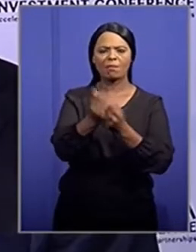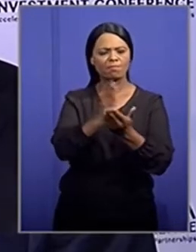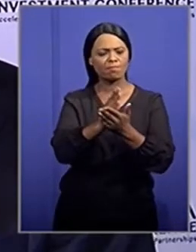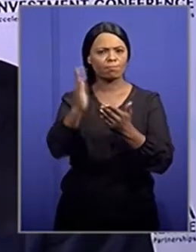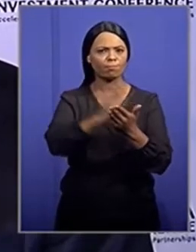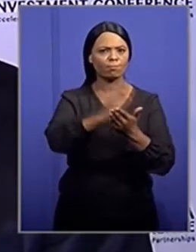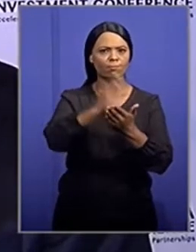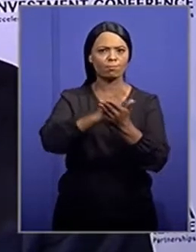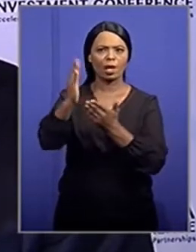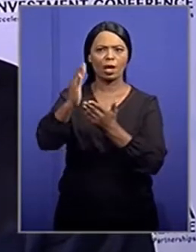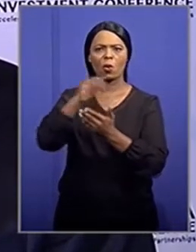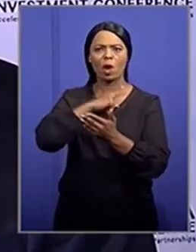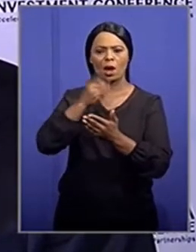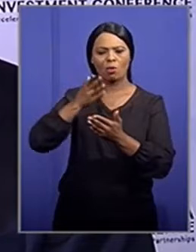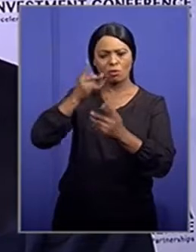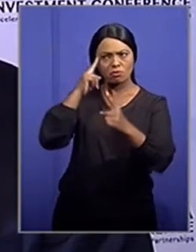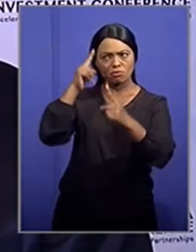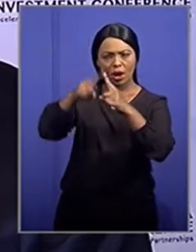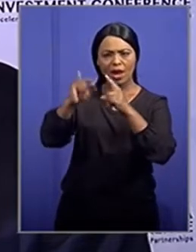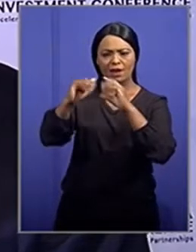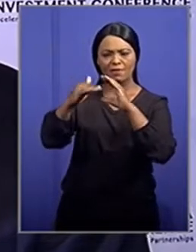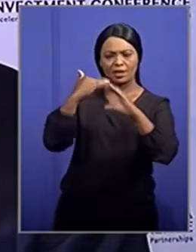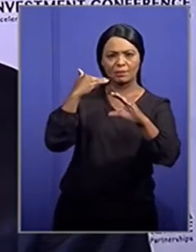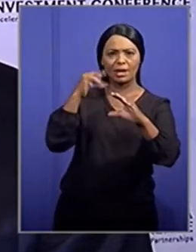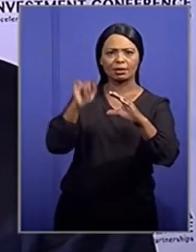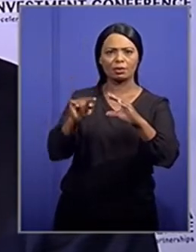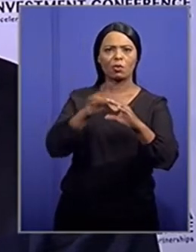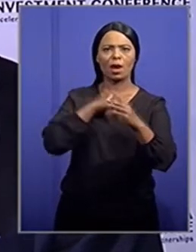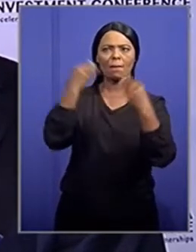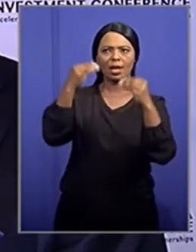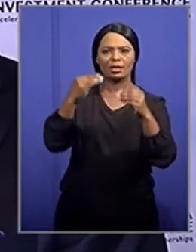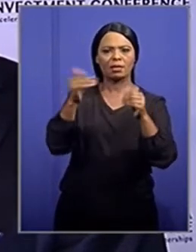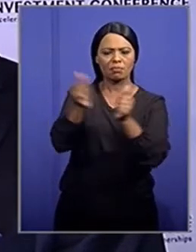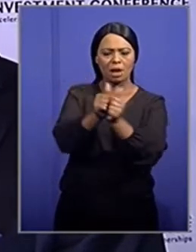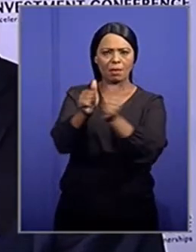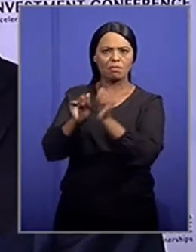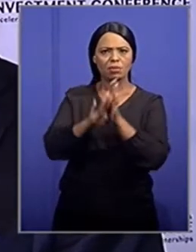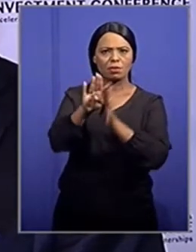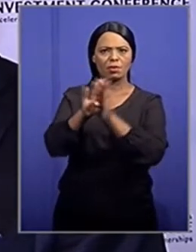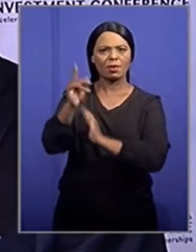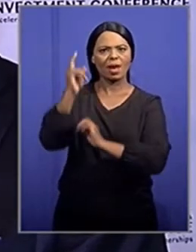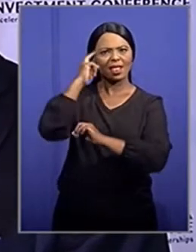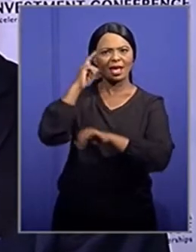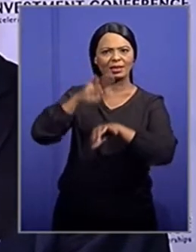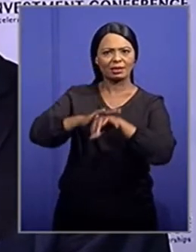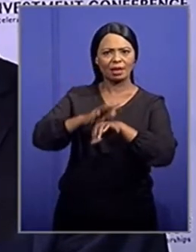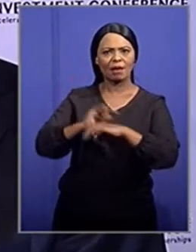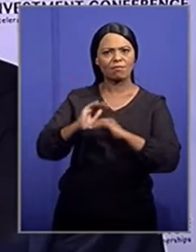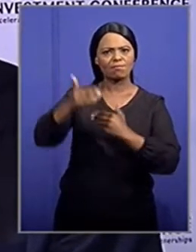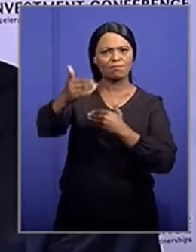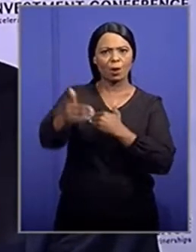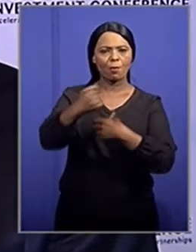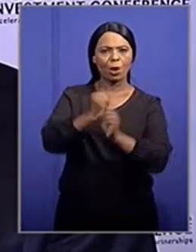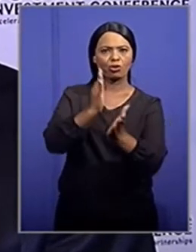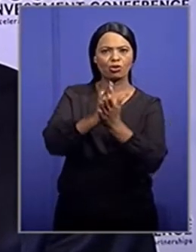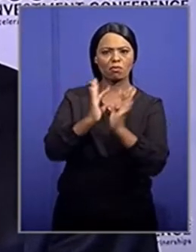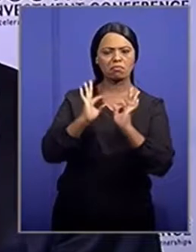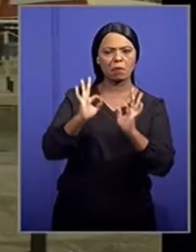as well as the ease of doing business are eliminated. So I think let's give it time to ensure that it is